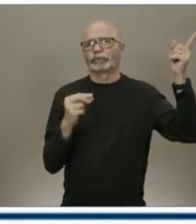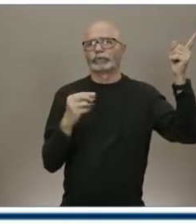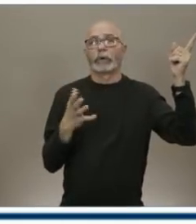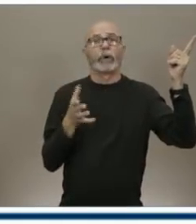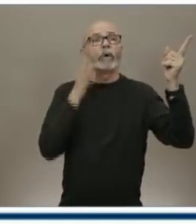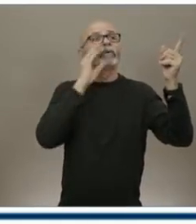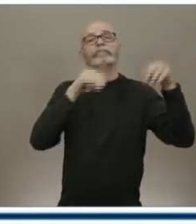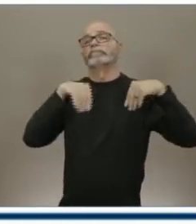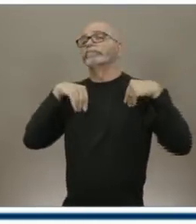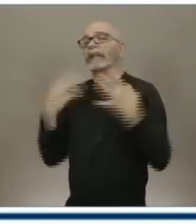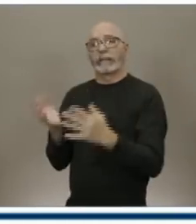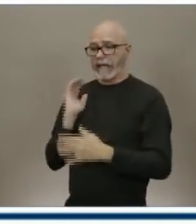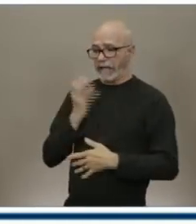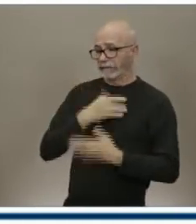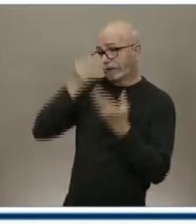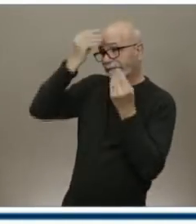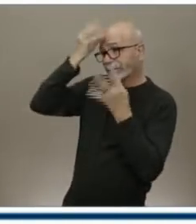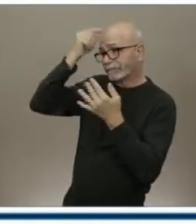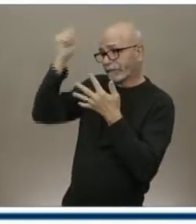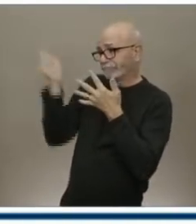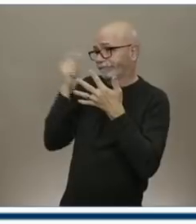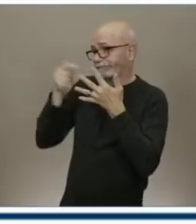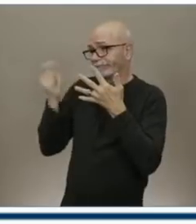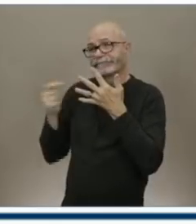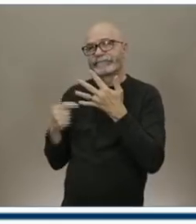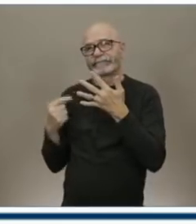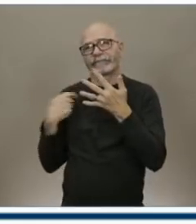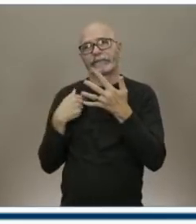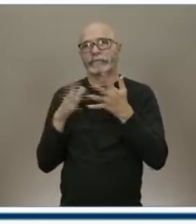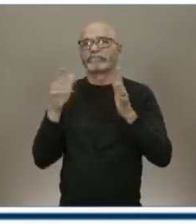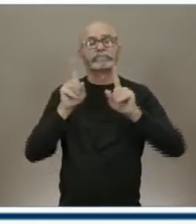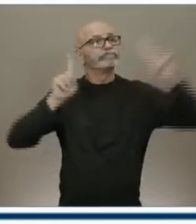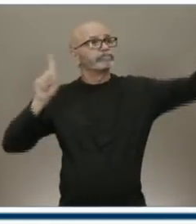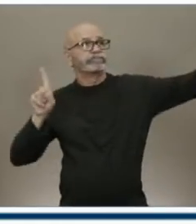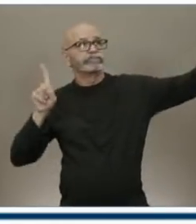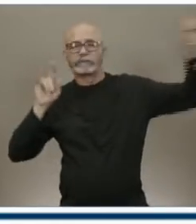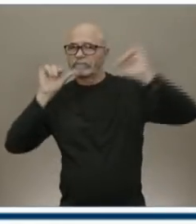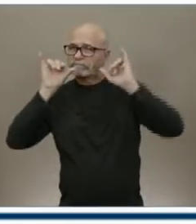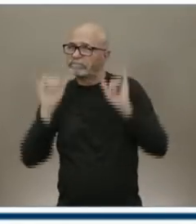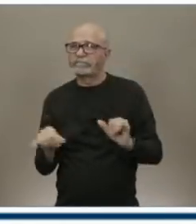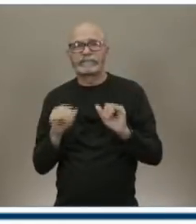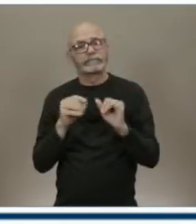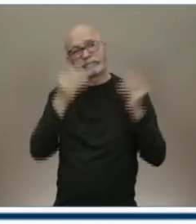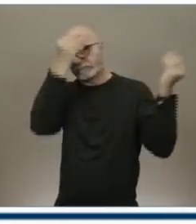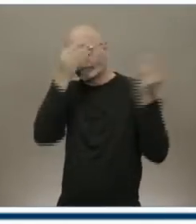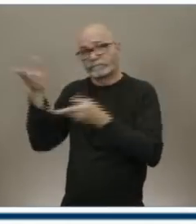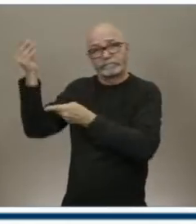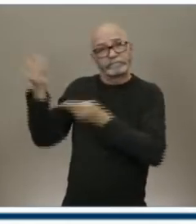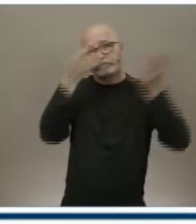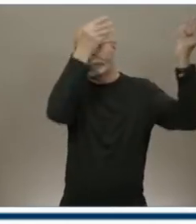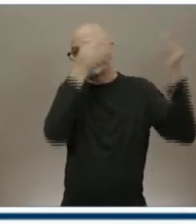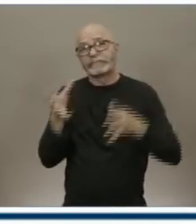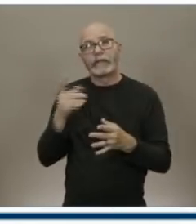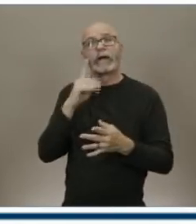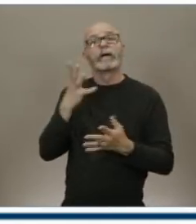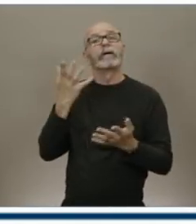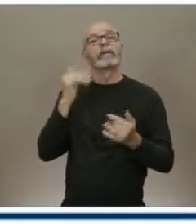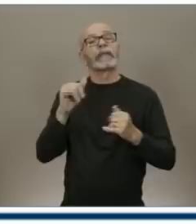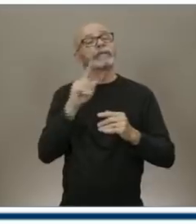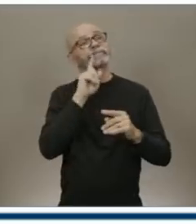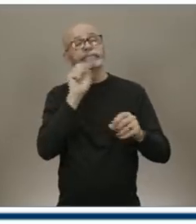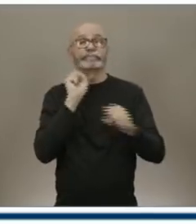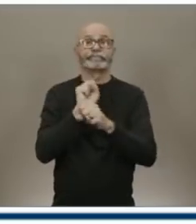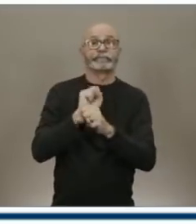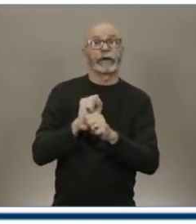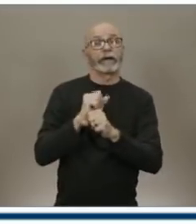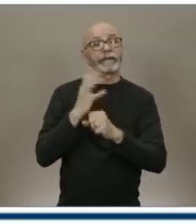that information by distance to our team even before she starts here formally. And we've already had, my